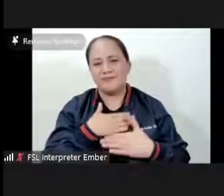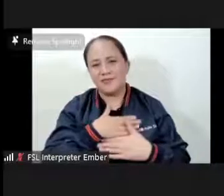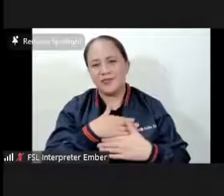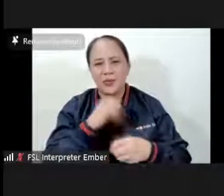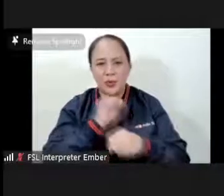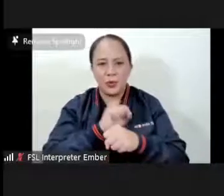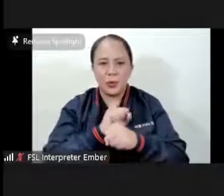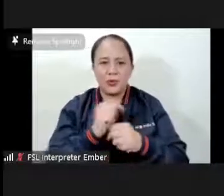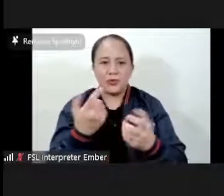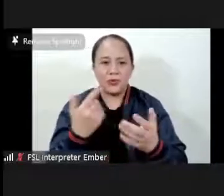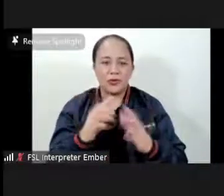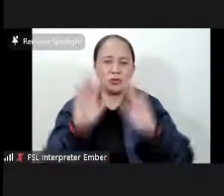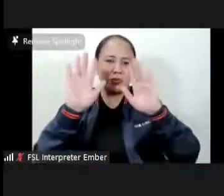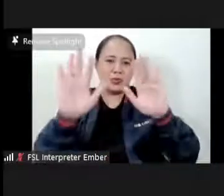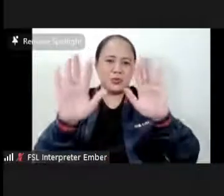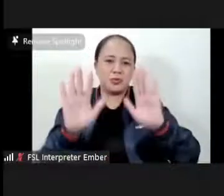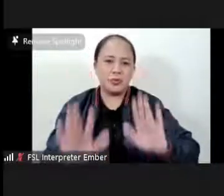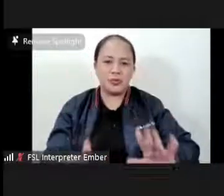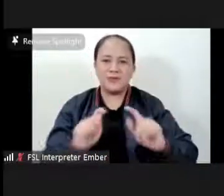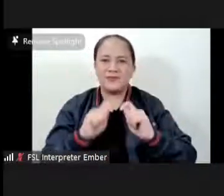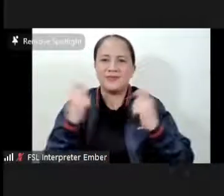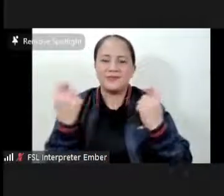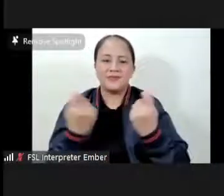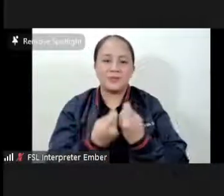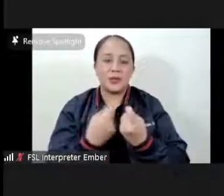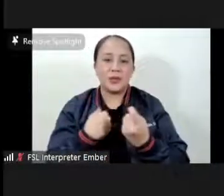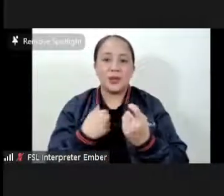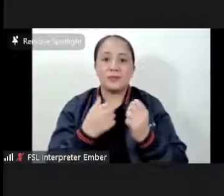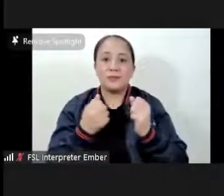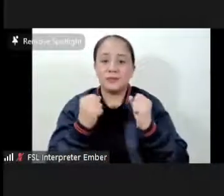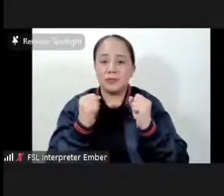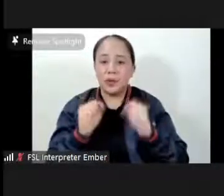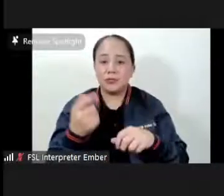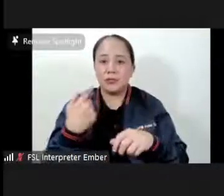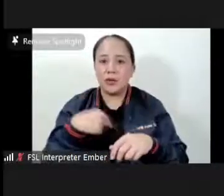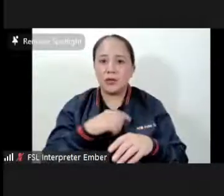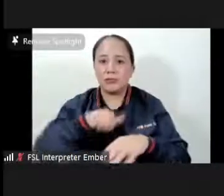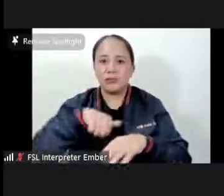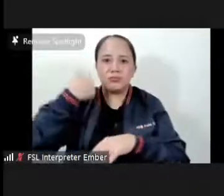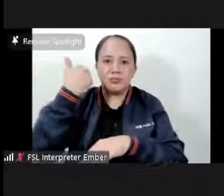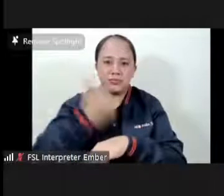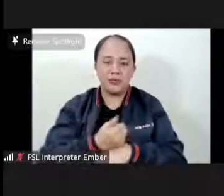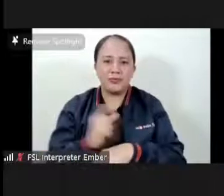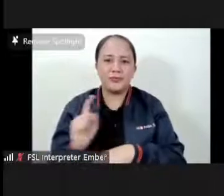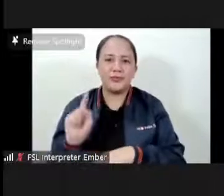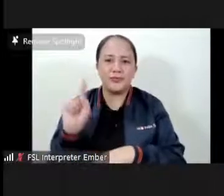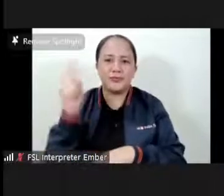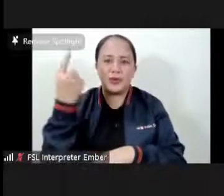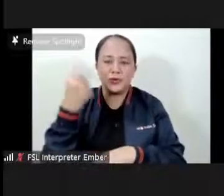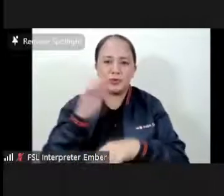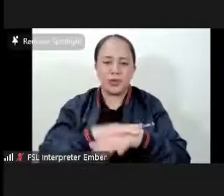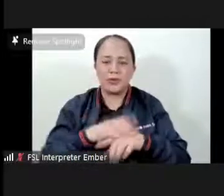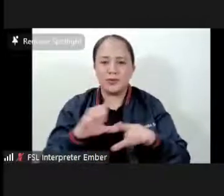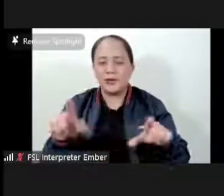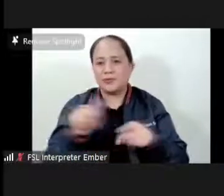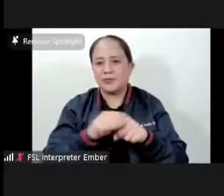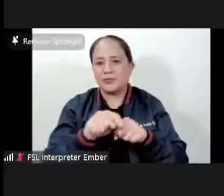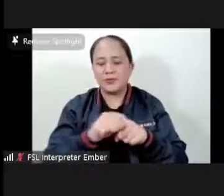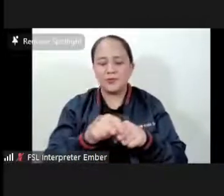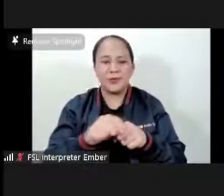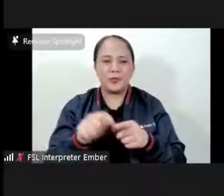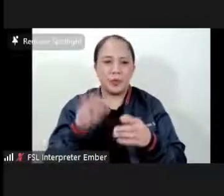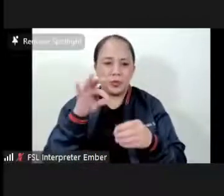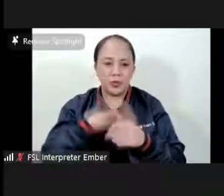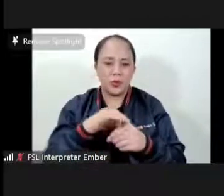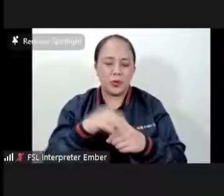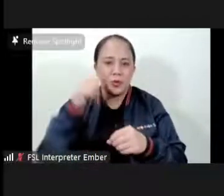for this wonderful team that enabled us to launch this first online training program on